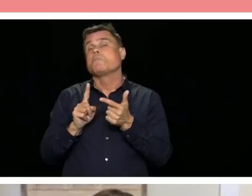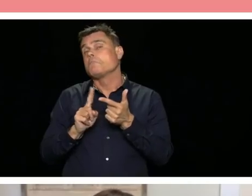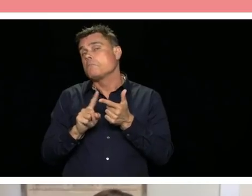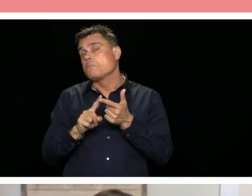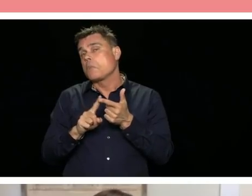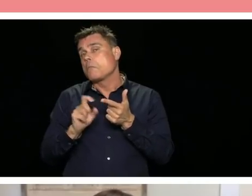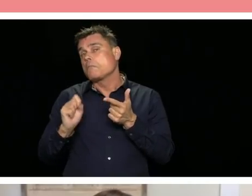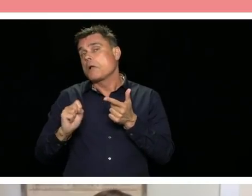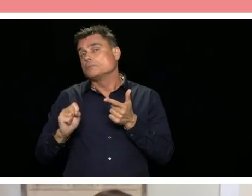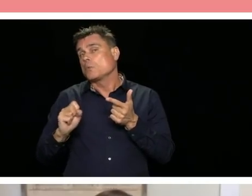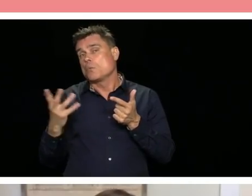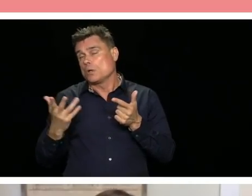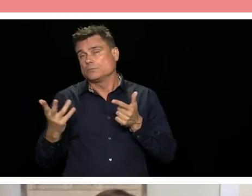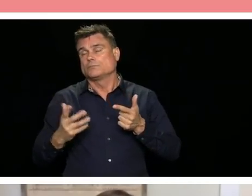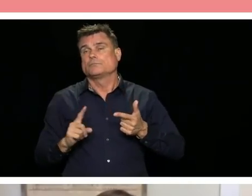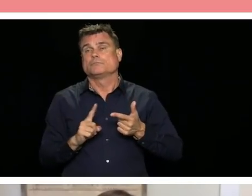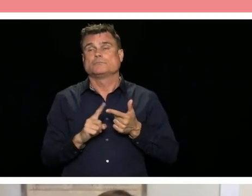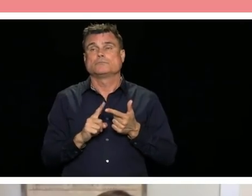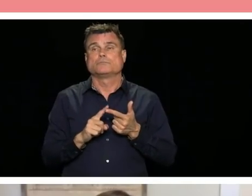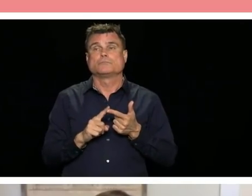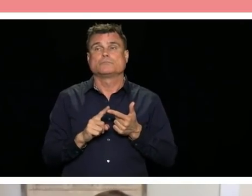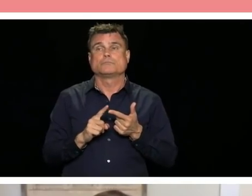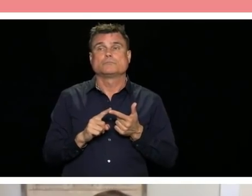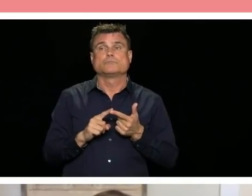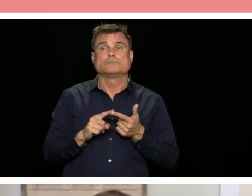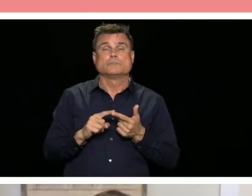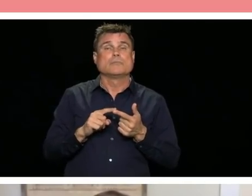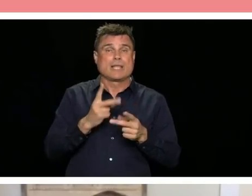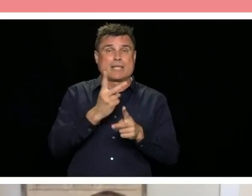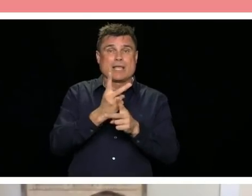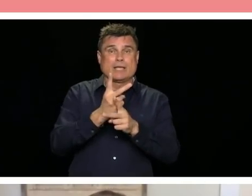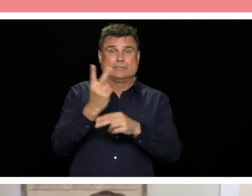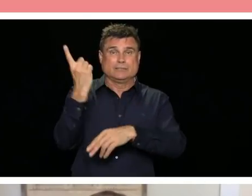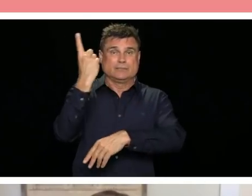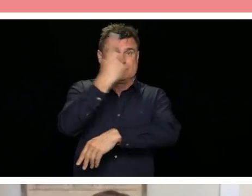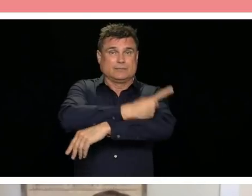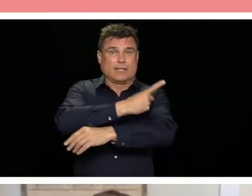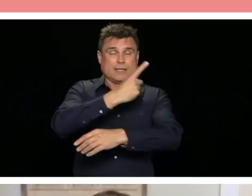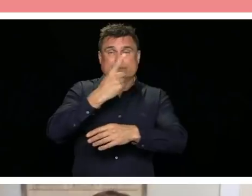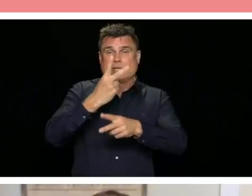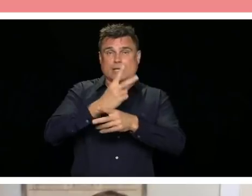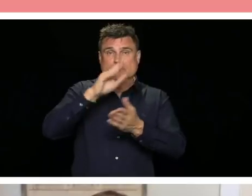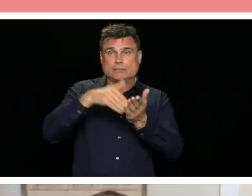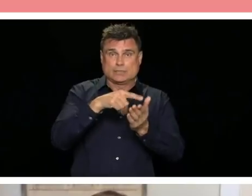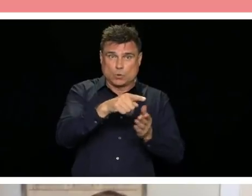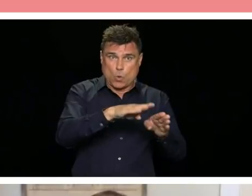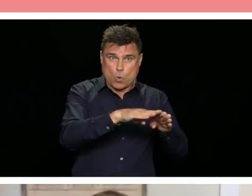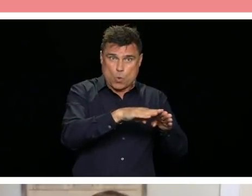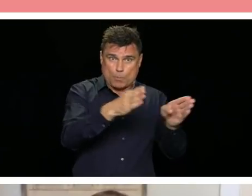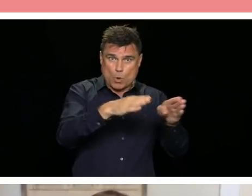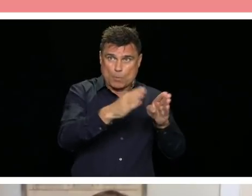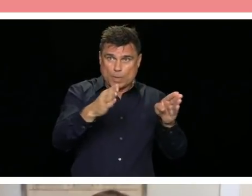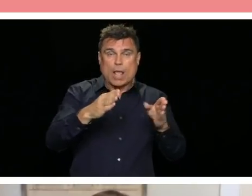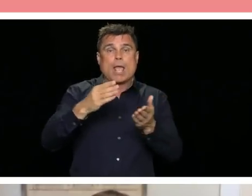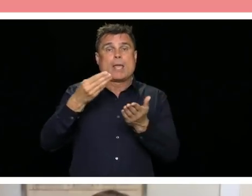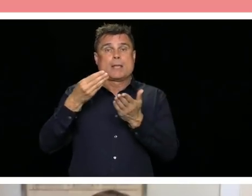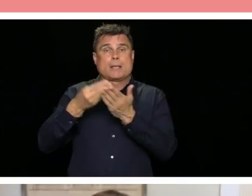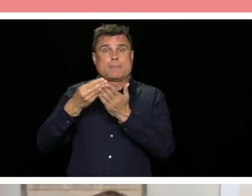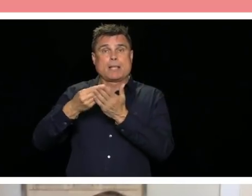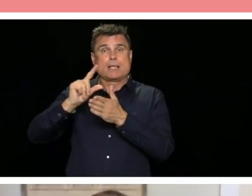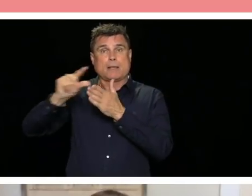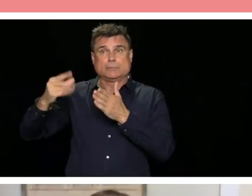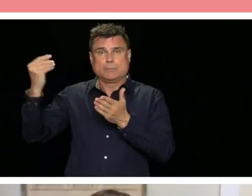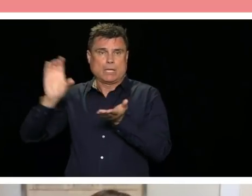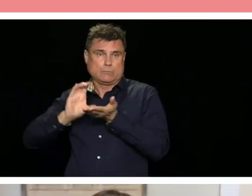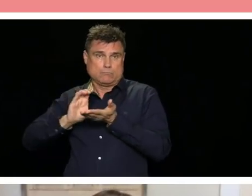for profit. So in our funding guideline for the temporary emergency fund, we have encouraged providers to look at using that extra